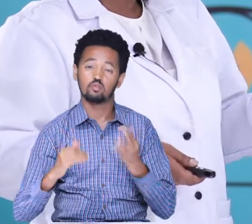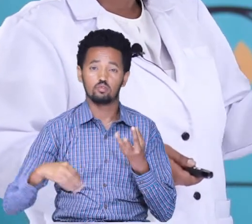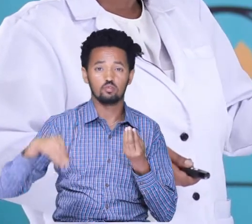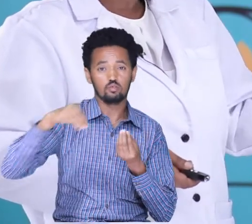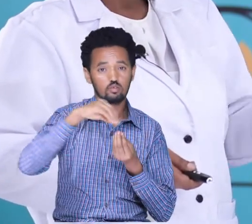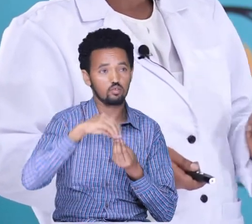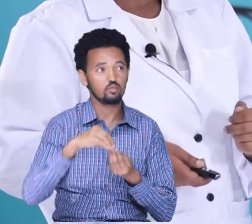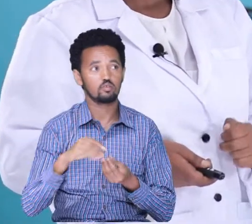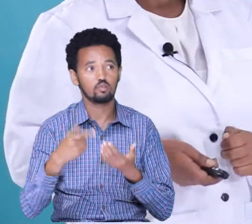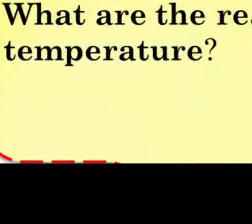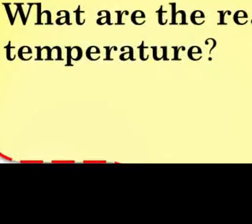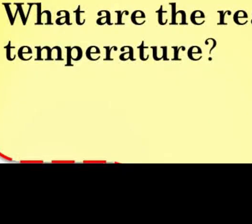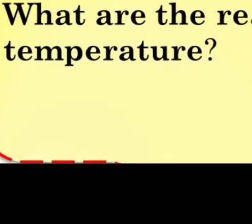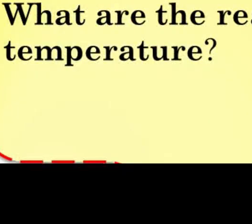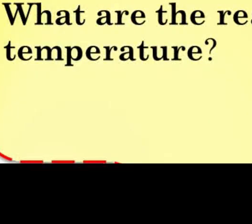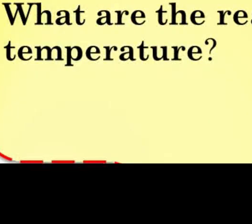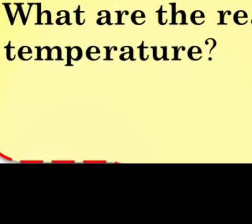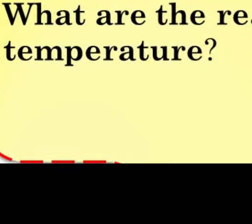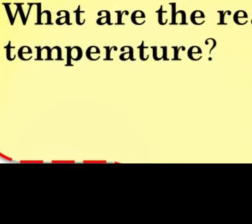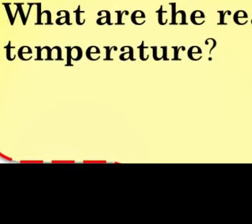Can you do this activity, students?